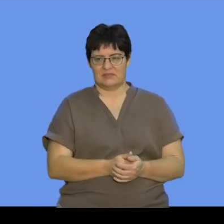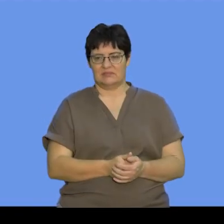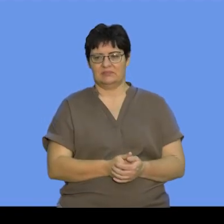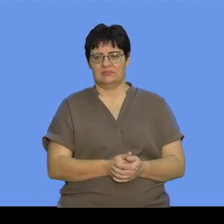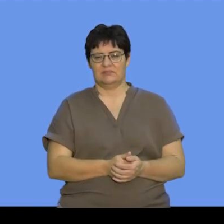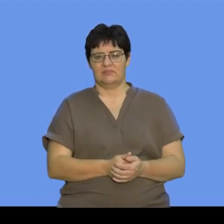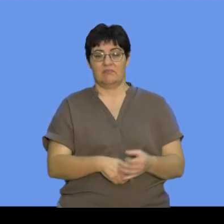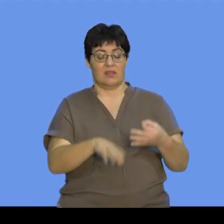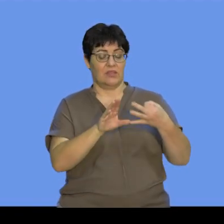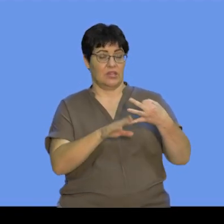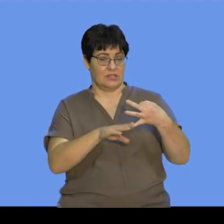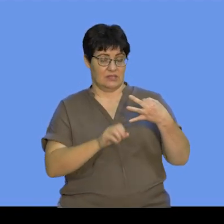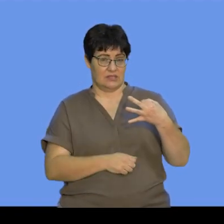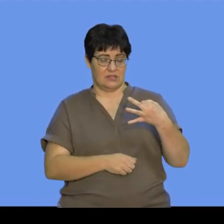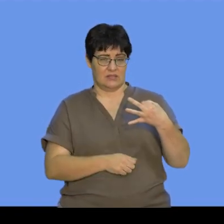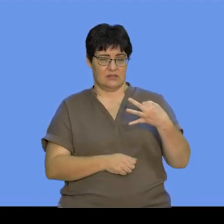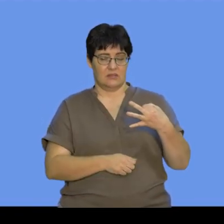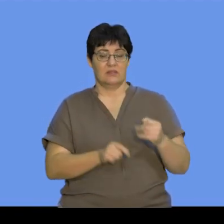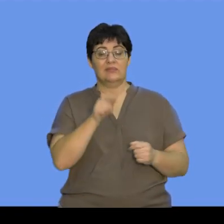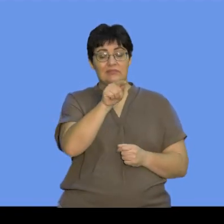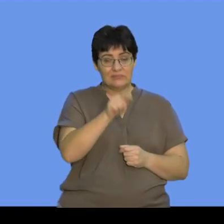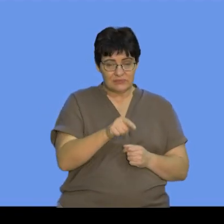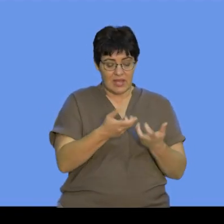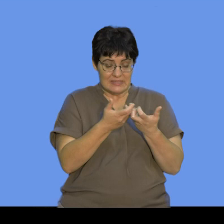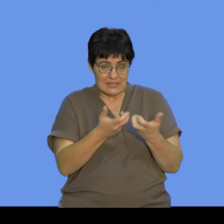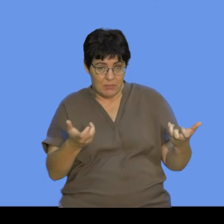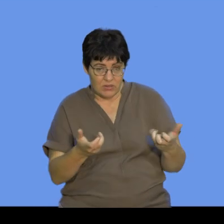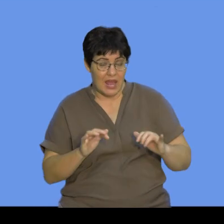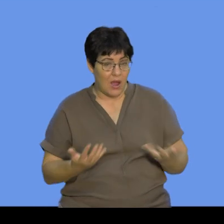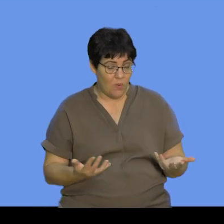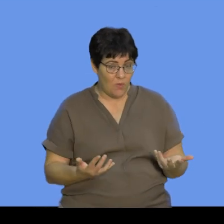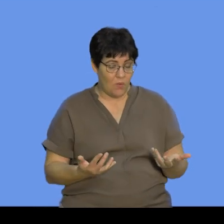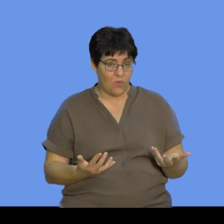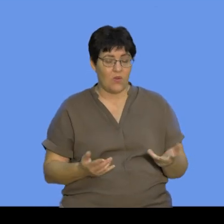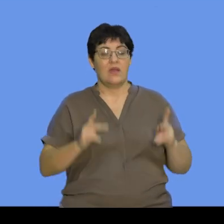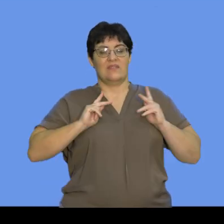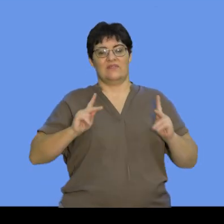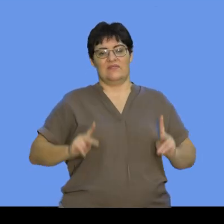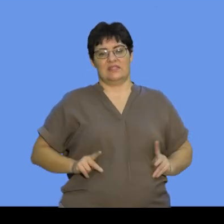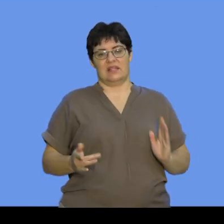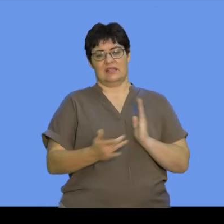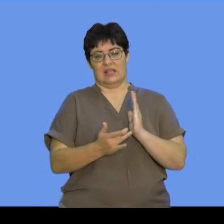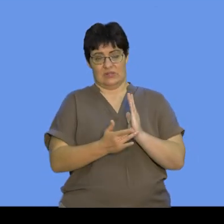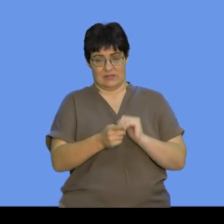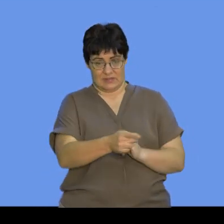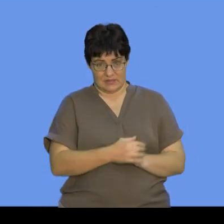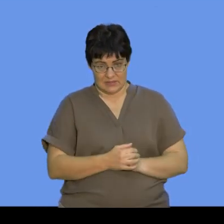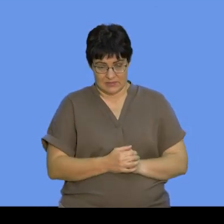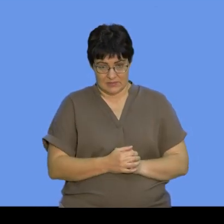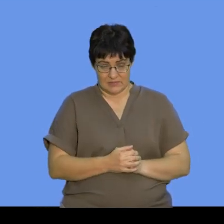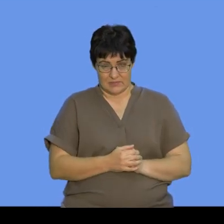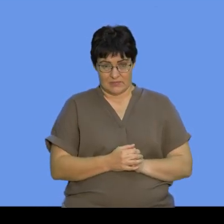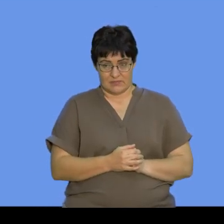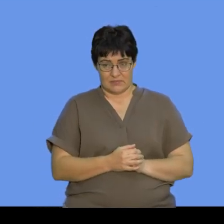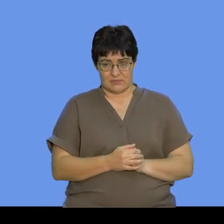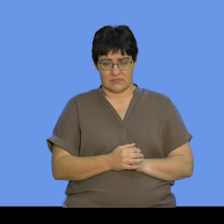thirdly, it says here, components can be separated by using physical techniques, okay? Now,